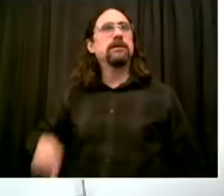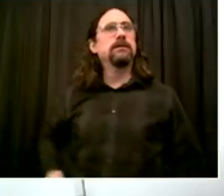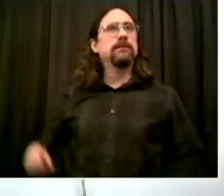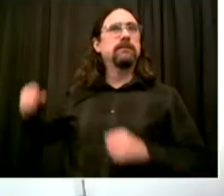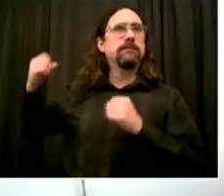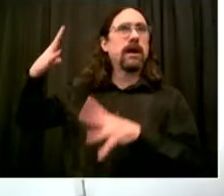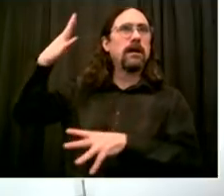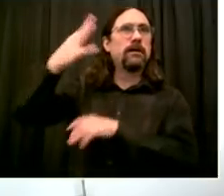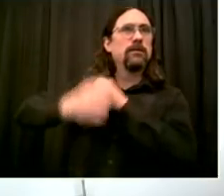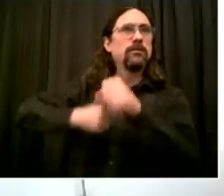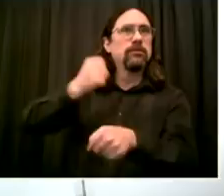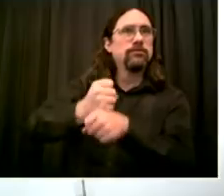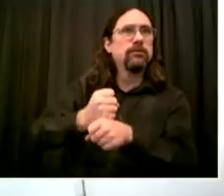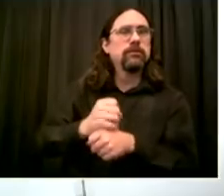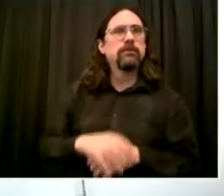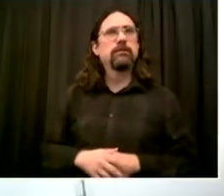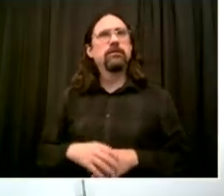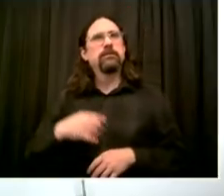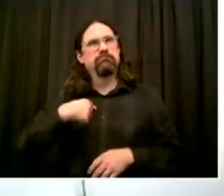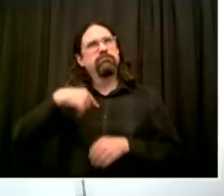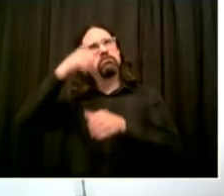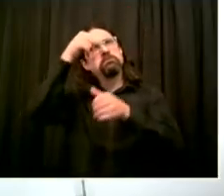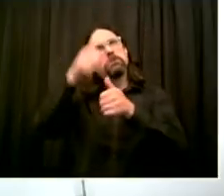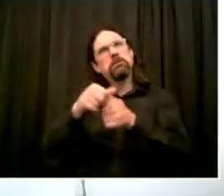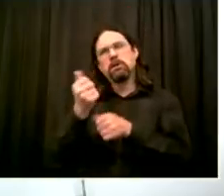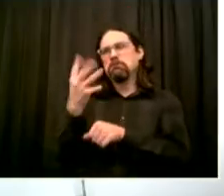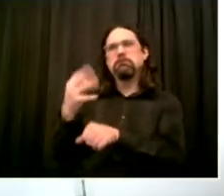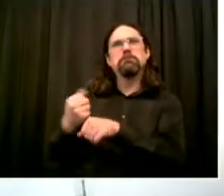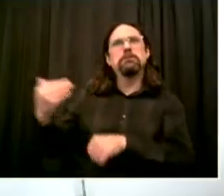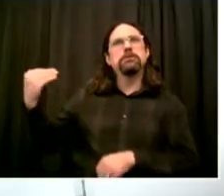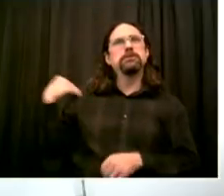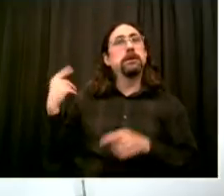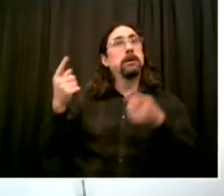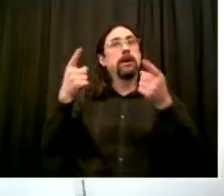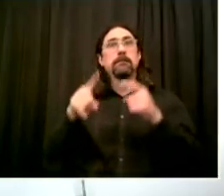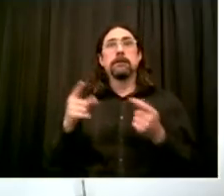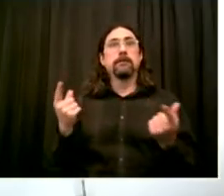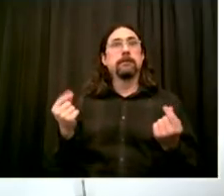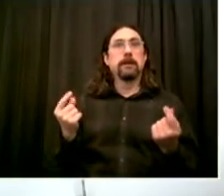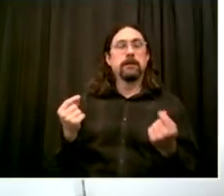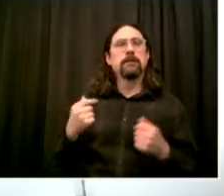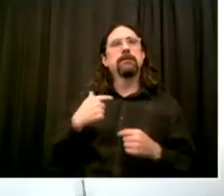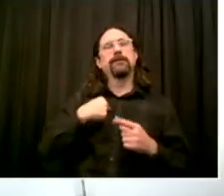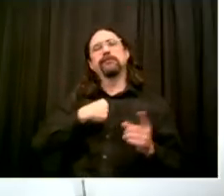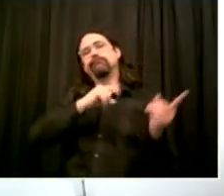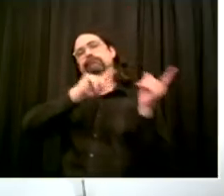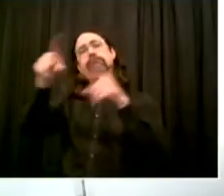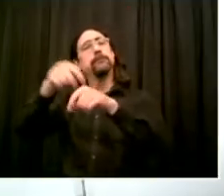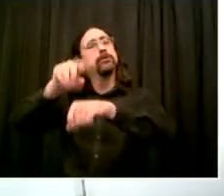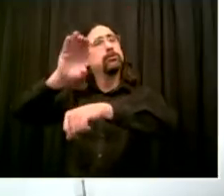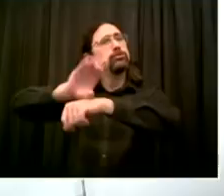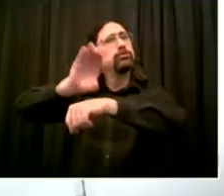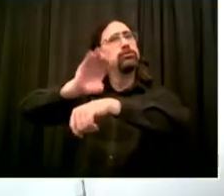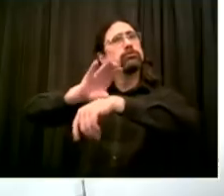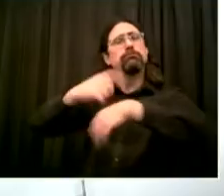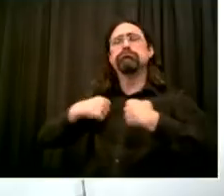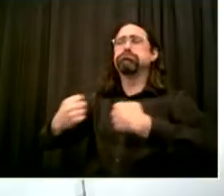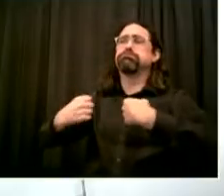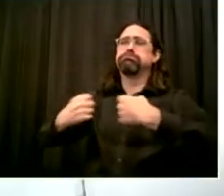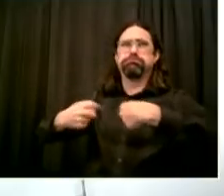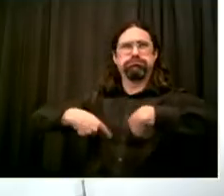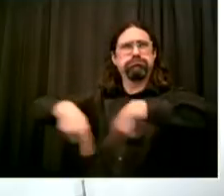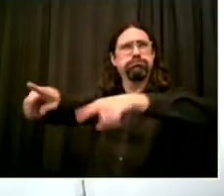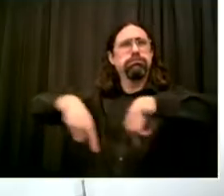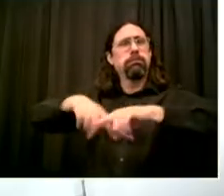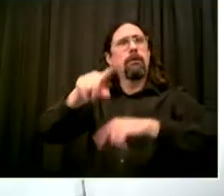down 111th Avenue. And on my left, I saw this orange